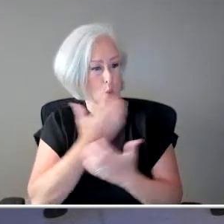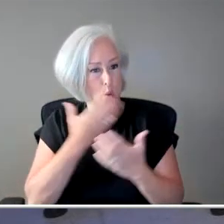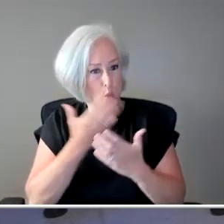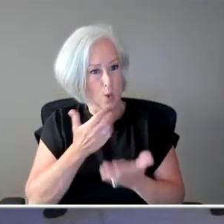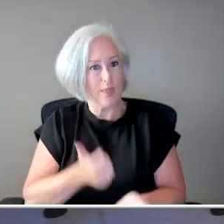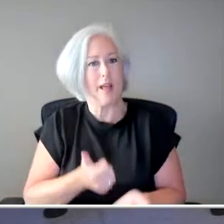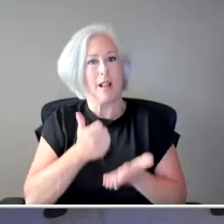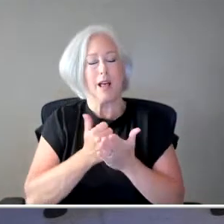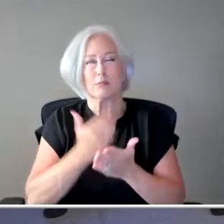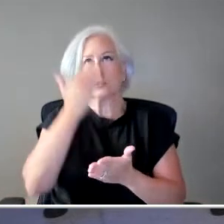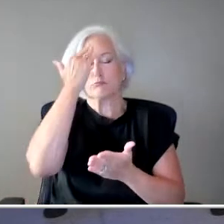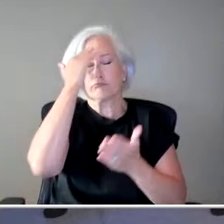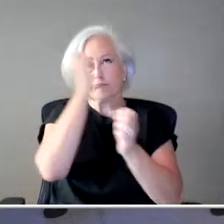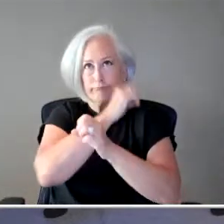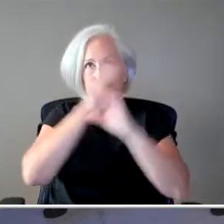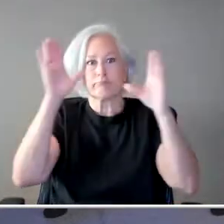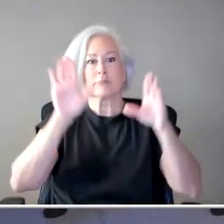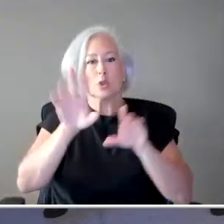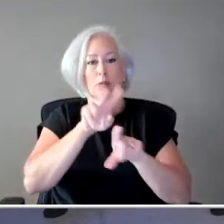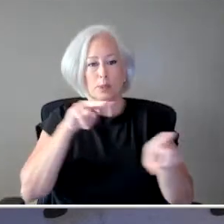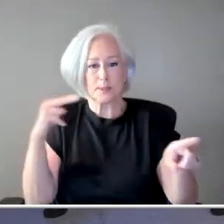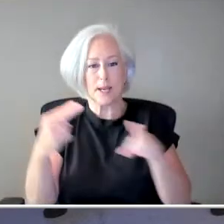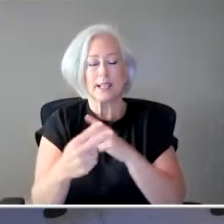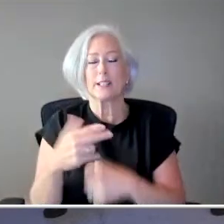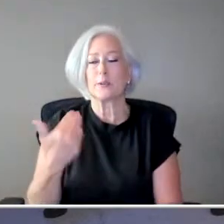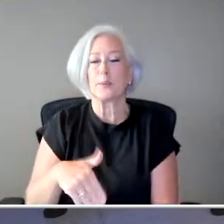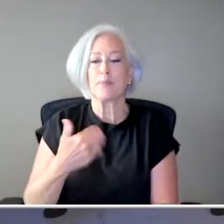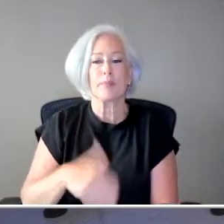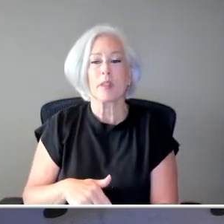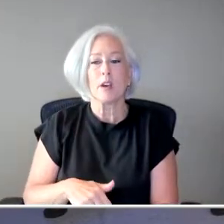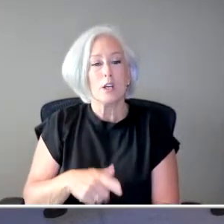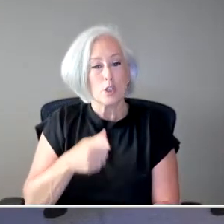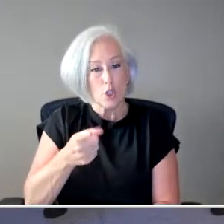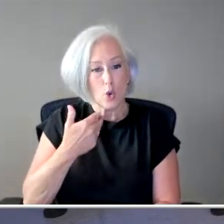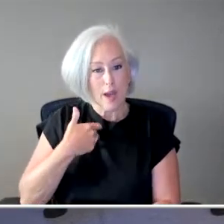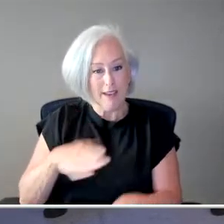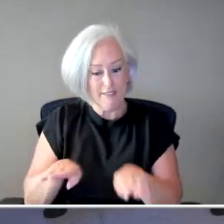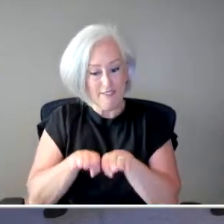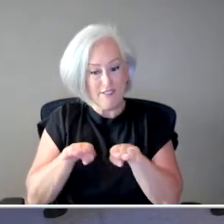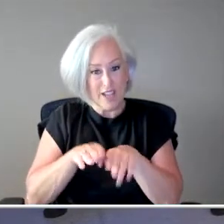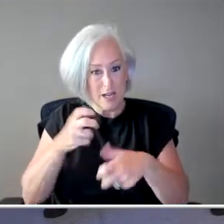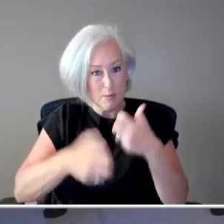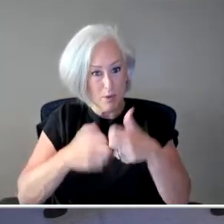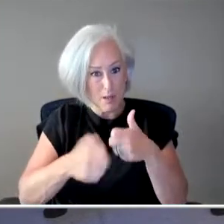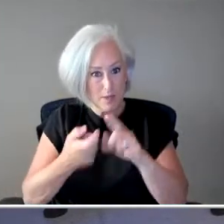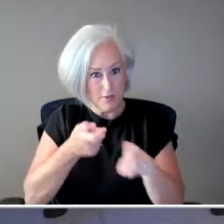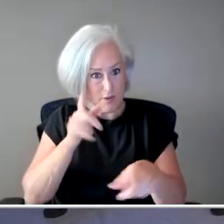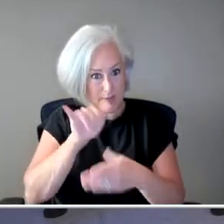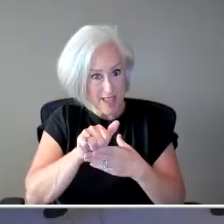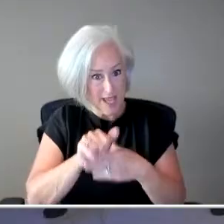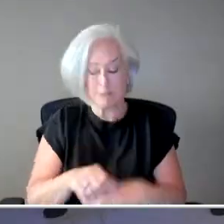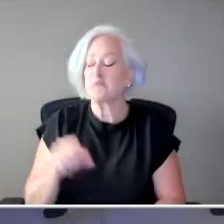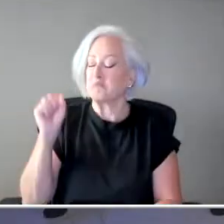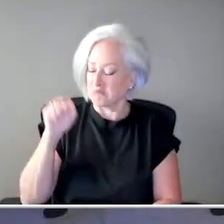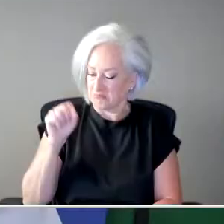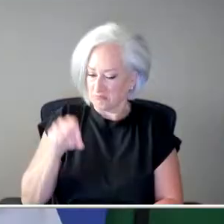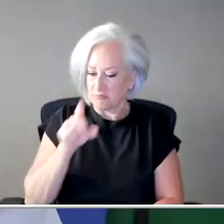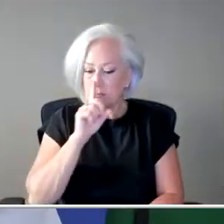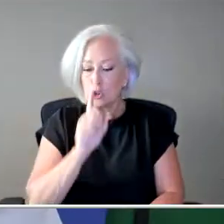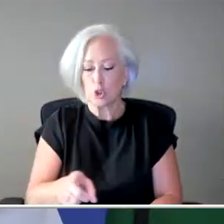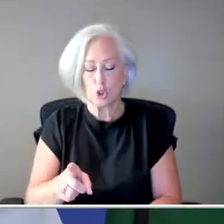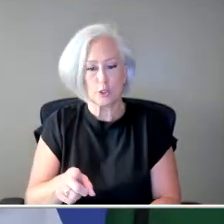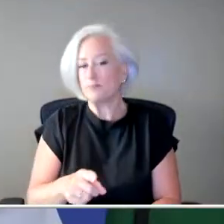Yep. So, orthopedic problems because of this? Oh, I mean, for sure. long term, have you heard these stories? Yes, for sure. So there is a lot